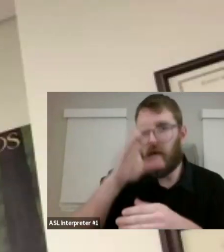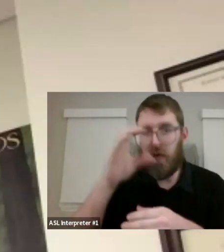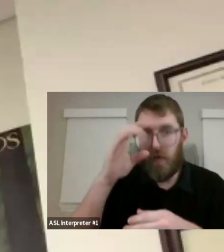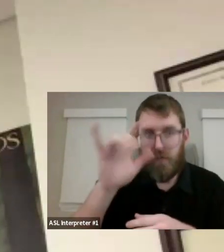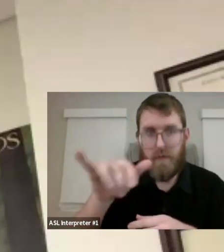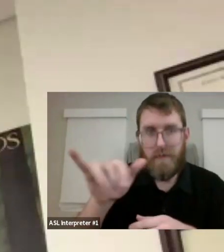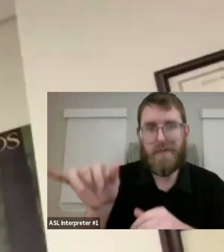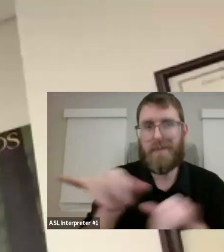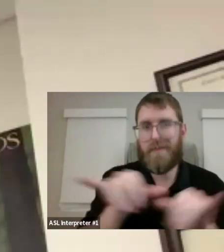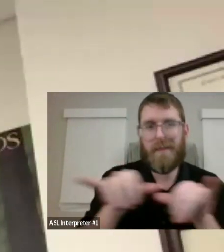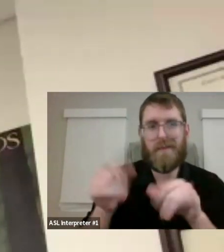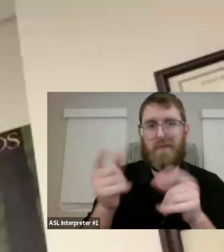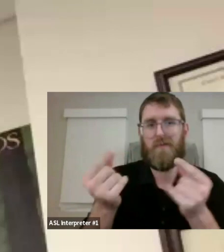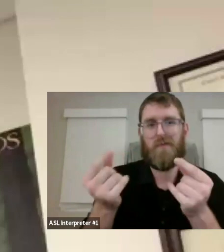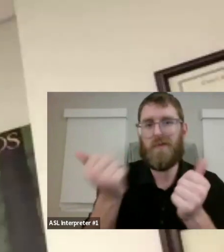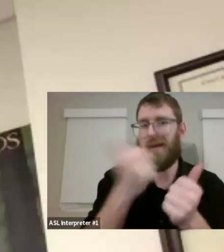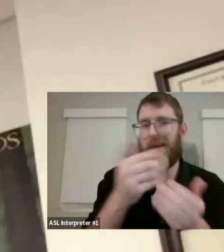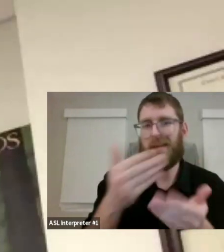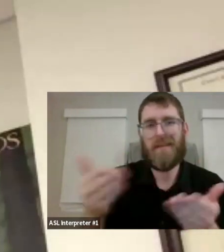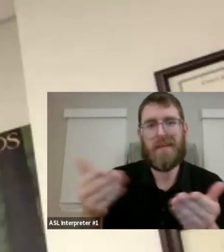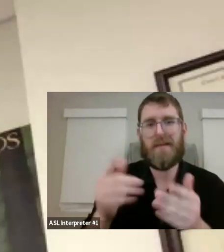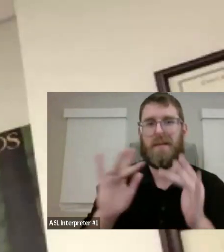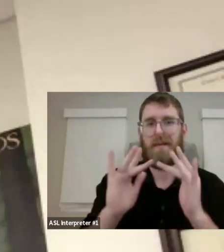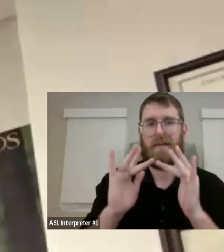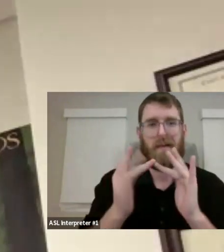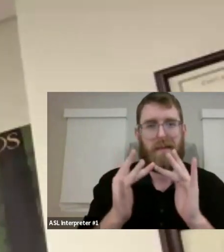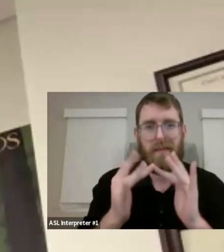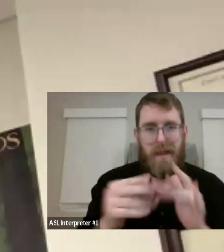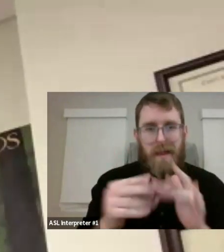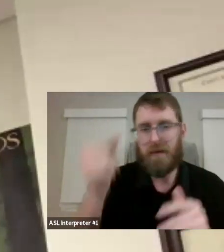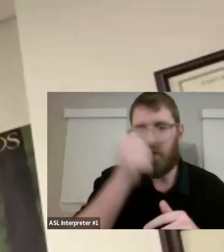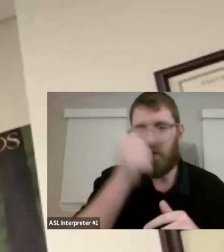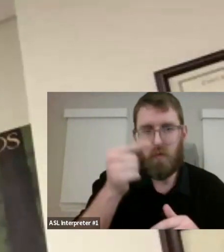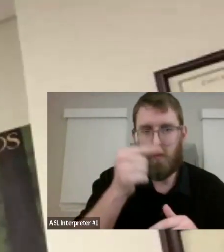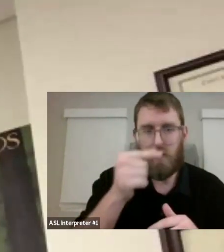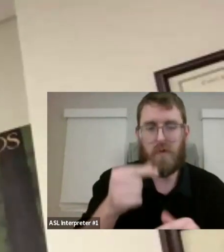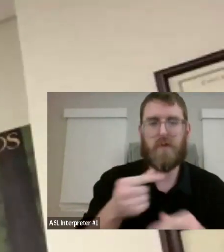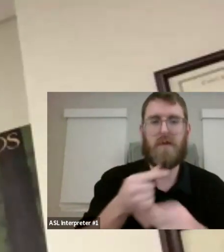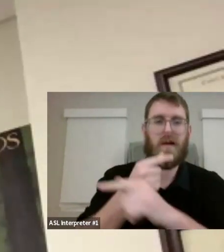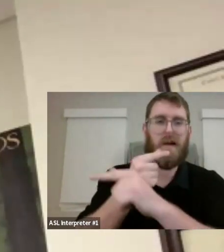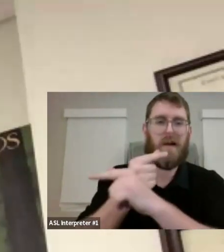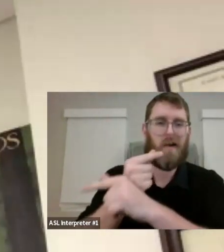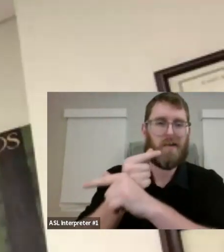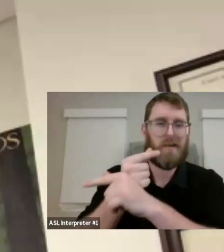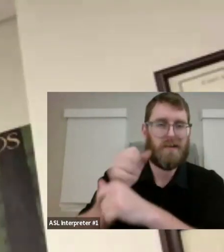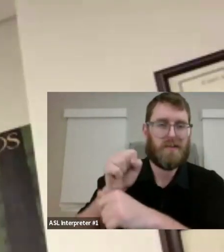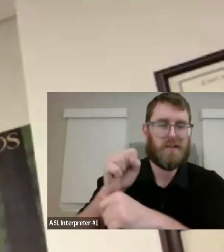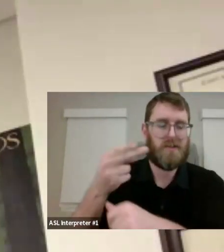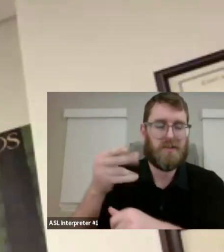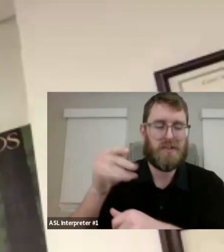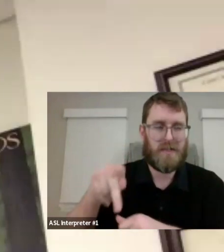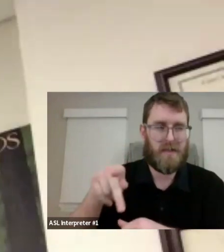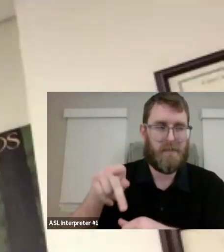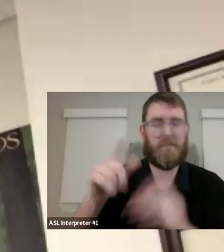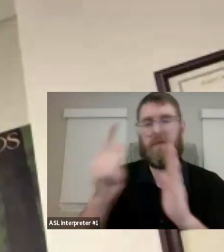You would go on the internet and you would Google guardianship, Maryland lawyer,